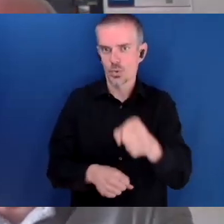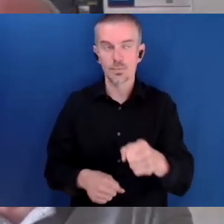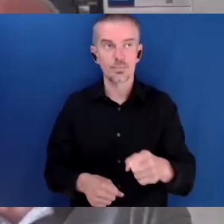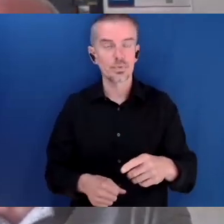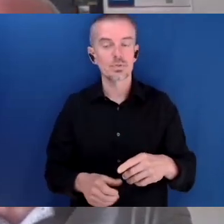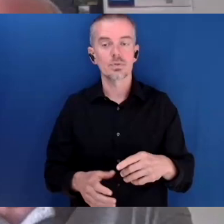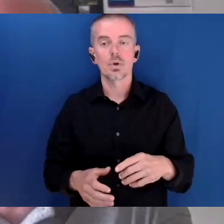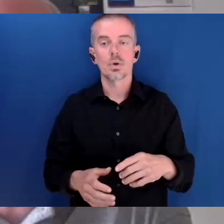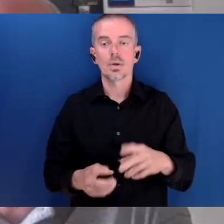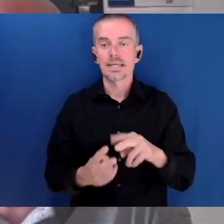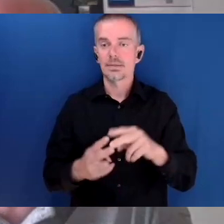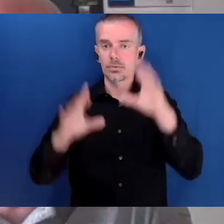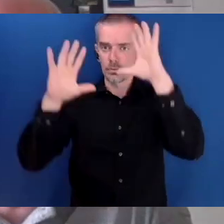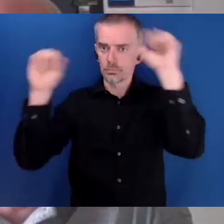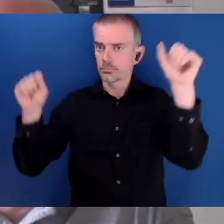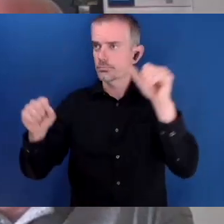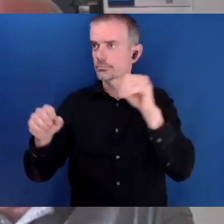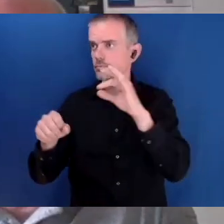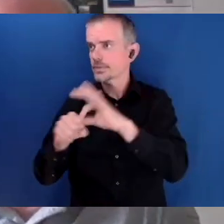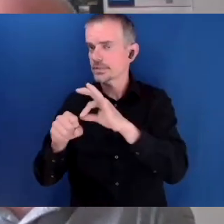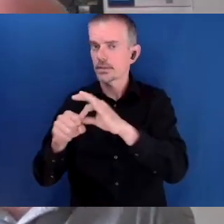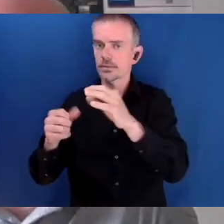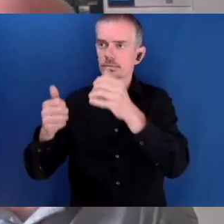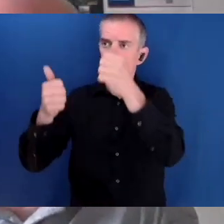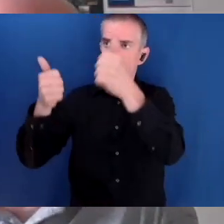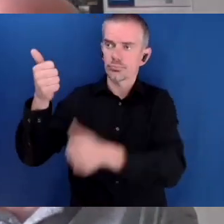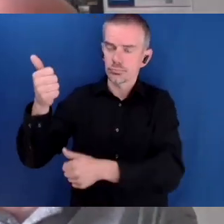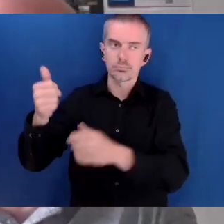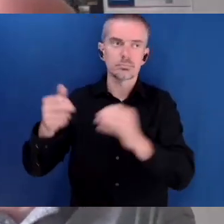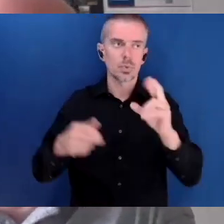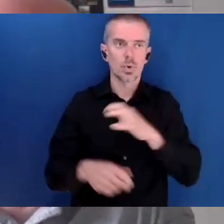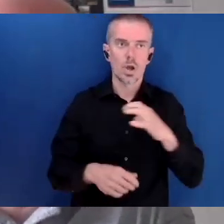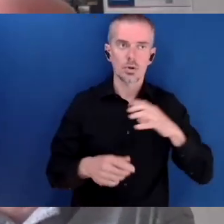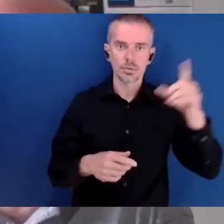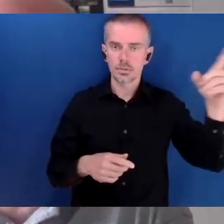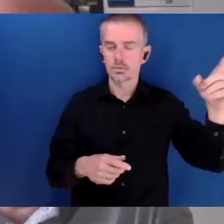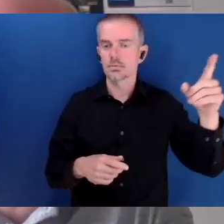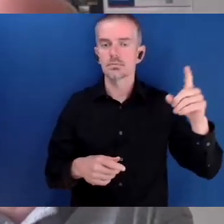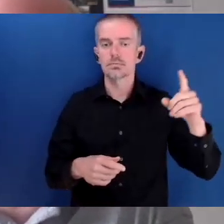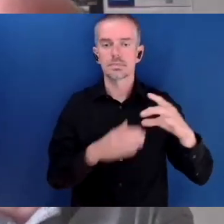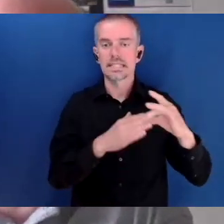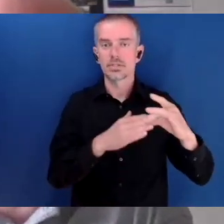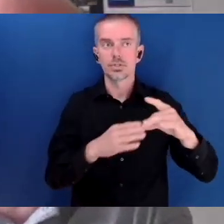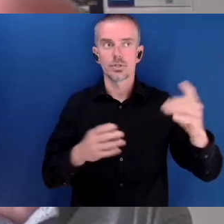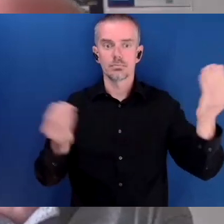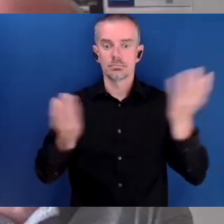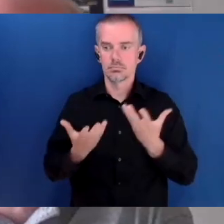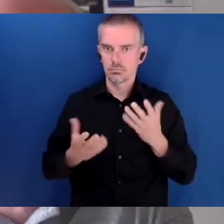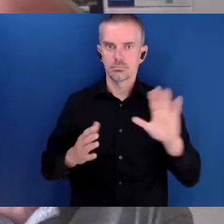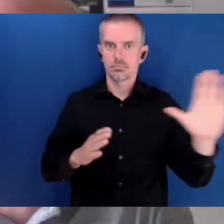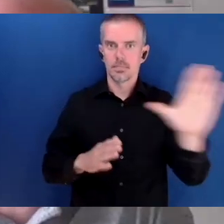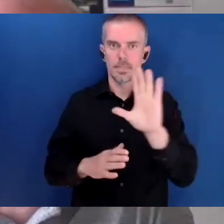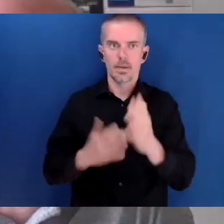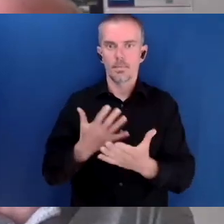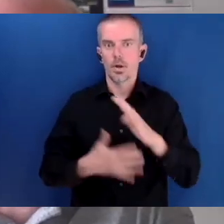through our executive branch elected officials or our congressional leadership, we try to do that.